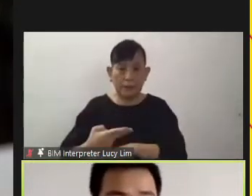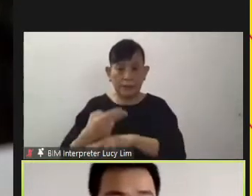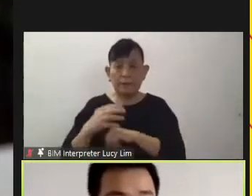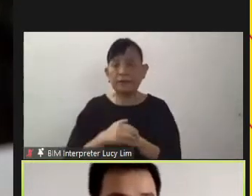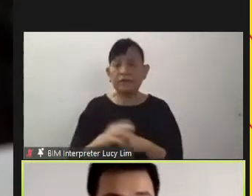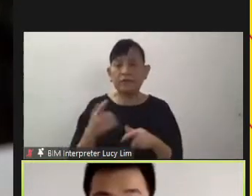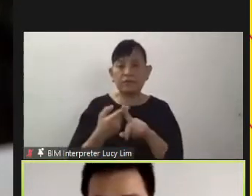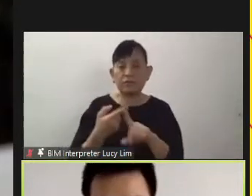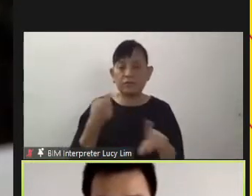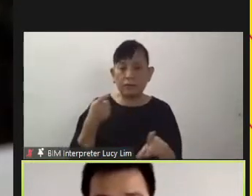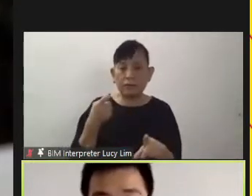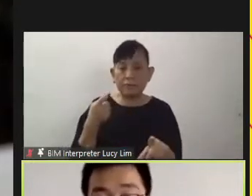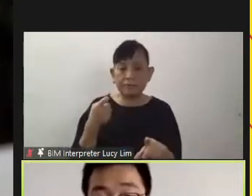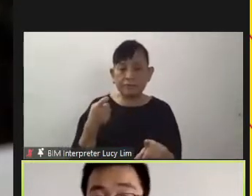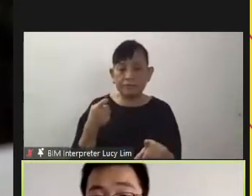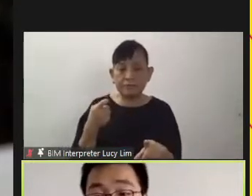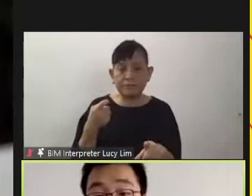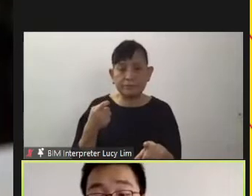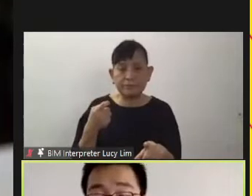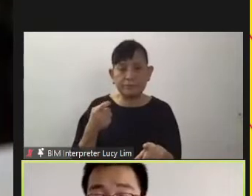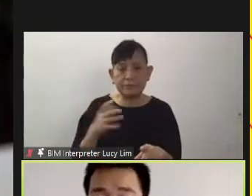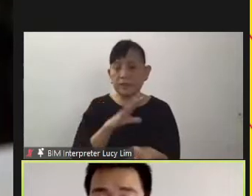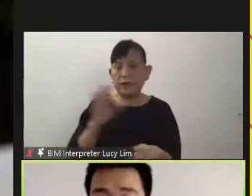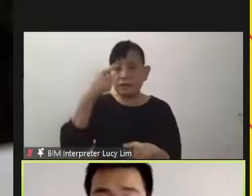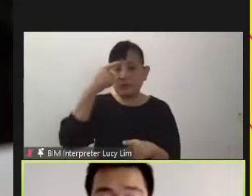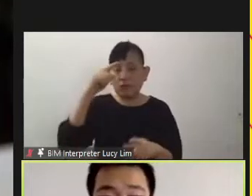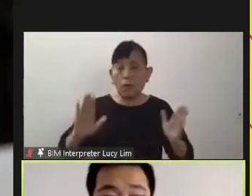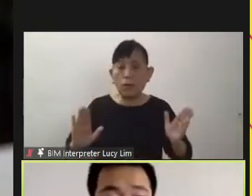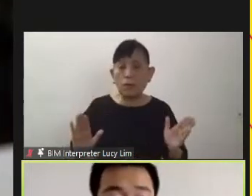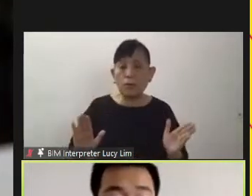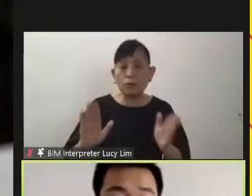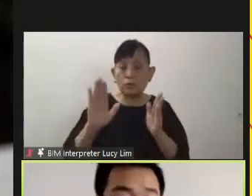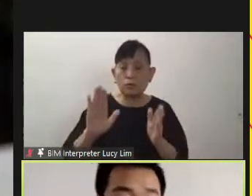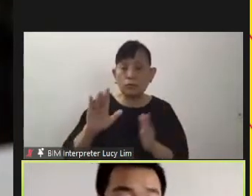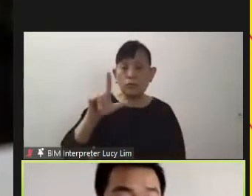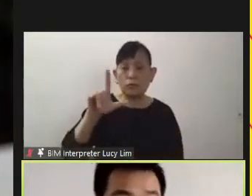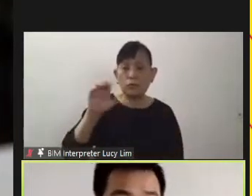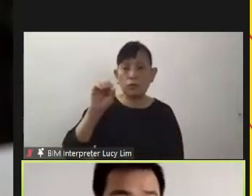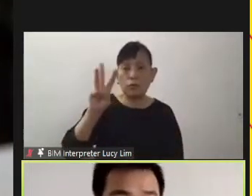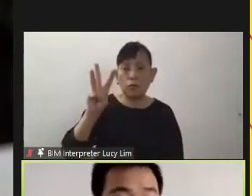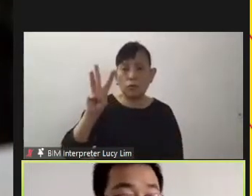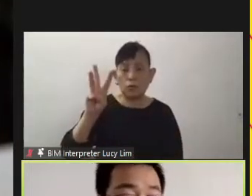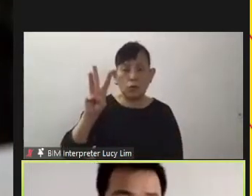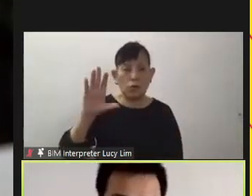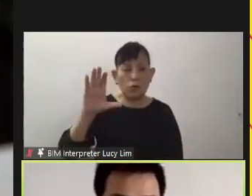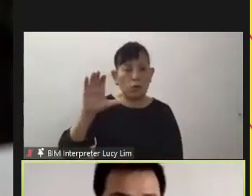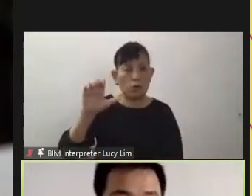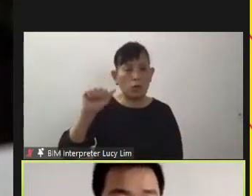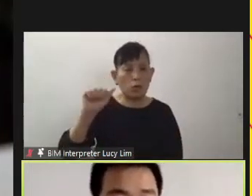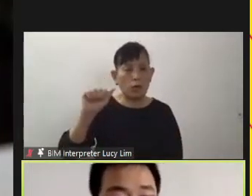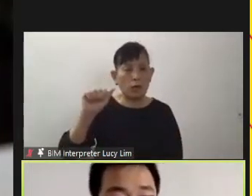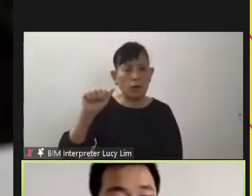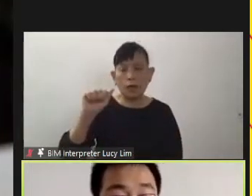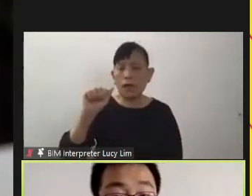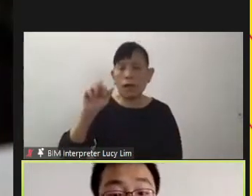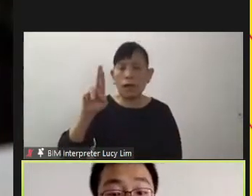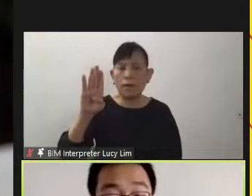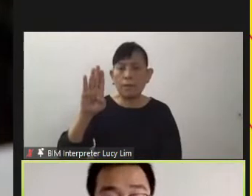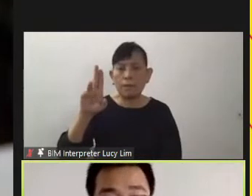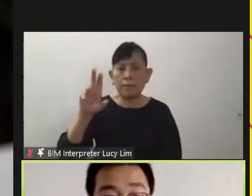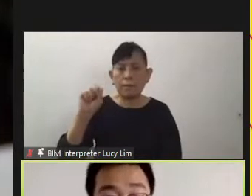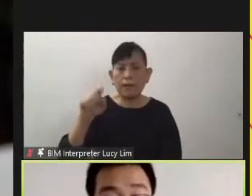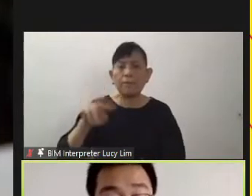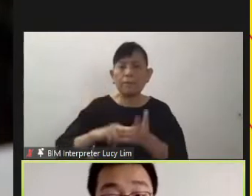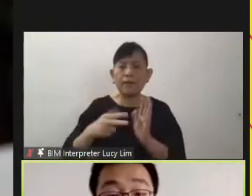inspiration from the Green New Deal and push for this low carbon stimulus package, or even known as a green